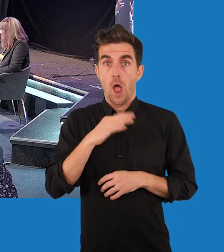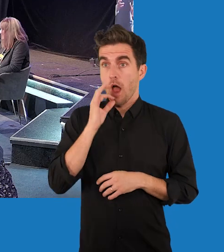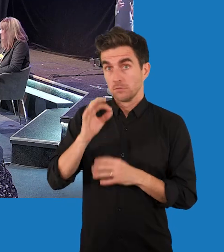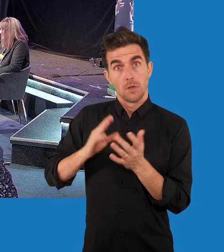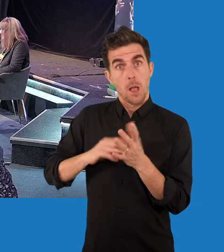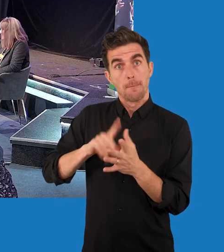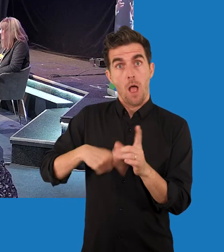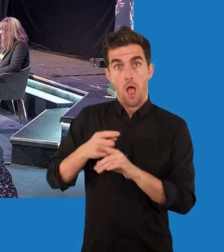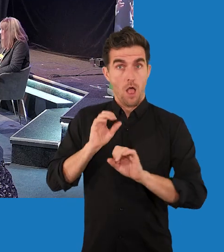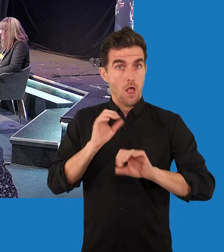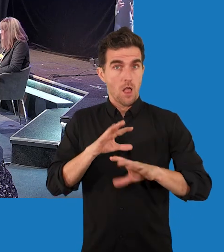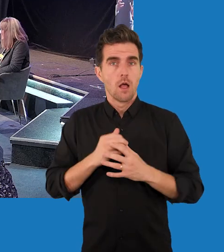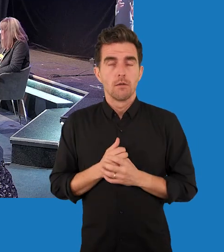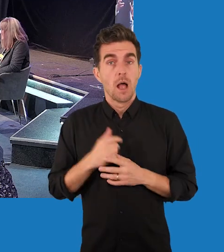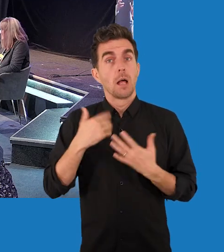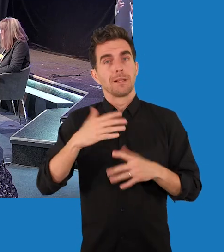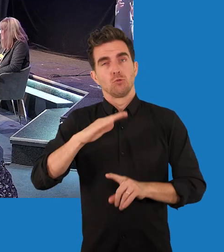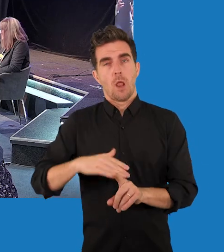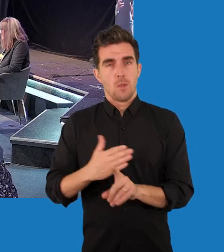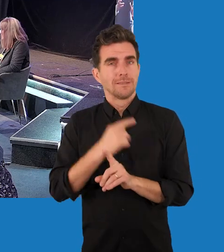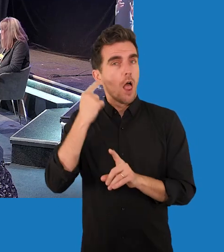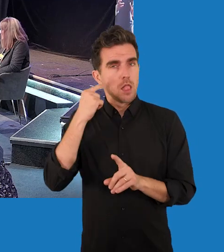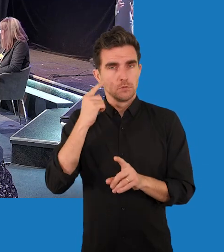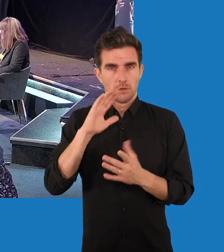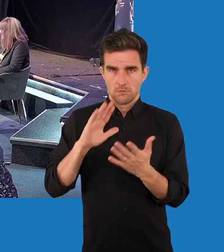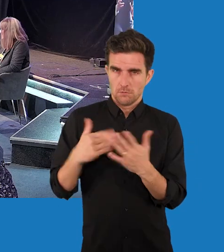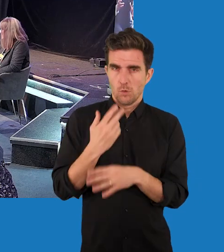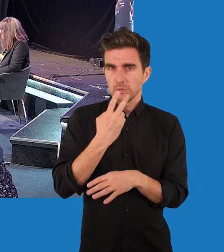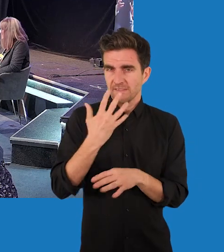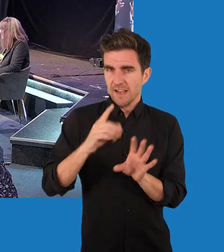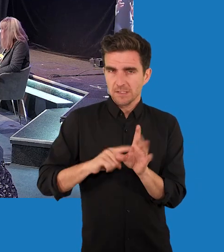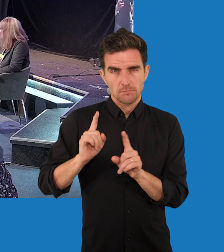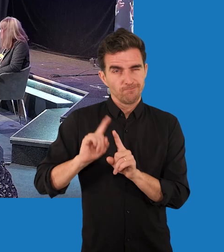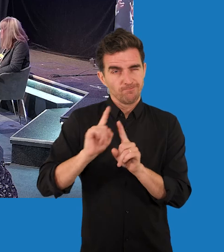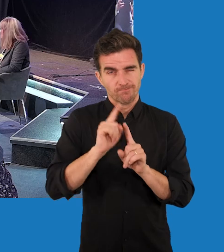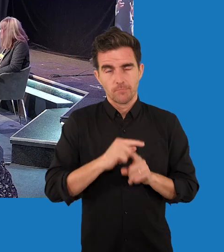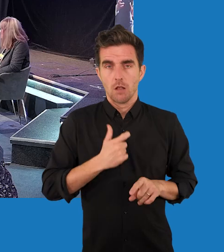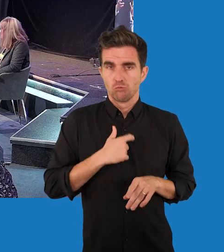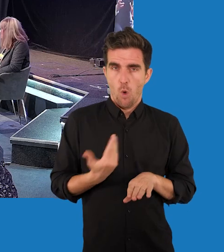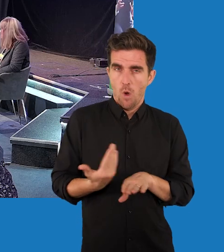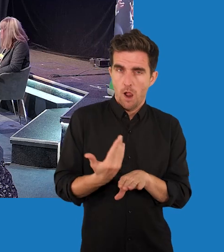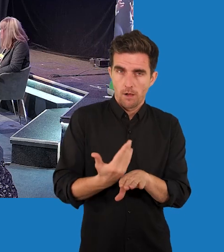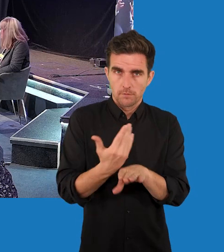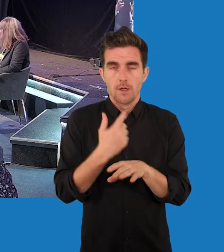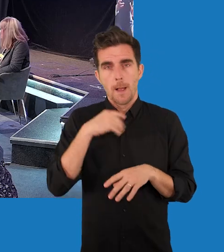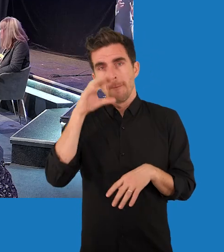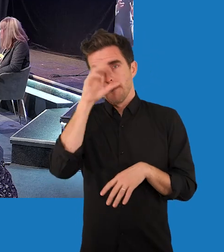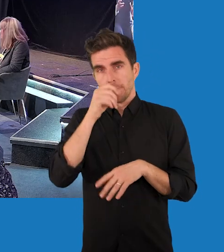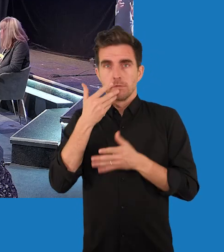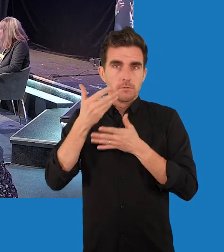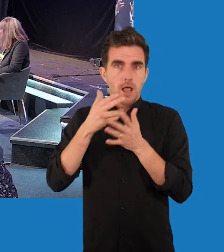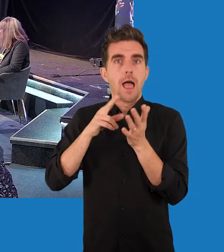that. And I'm going to ask Mark to come back on that. But I've been around in southwest London in various different roles for 25